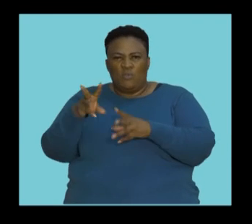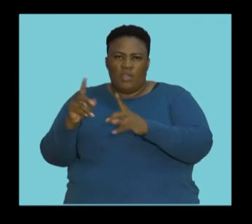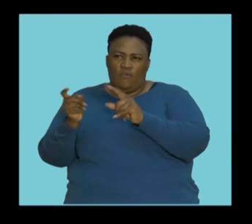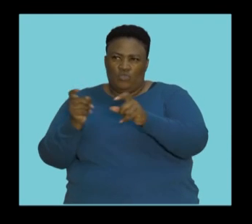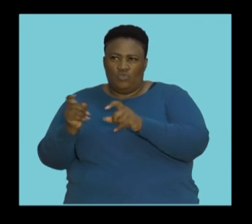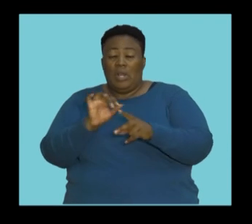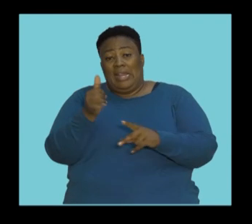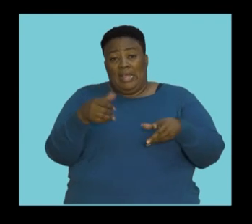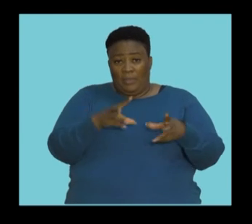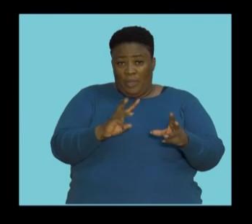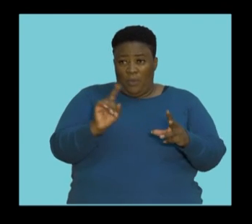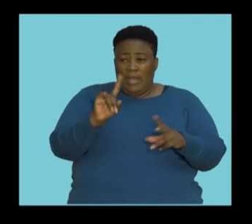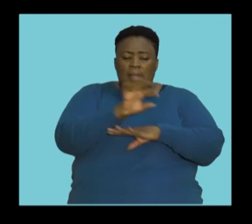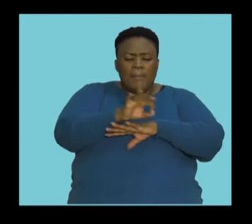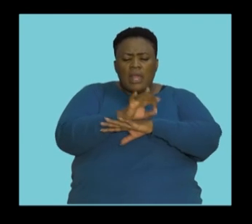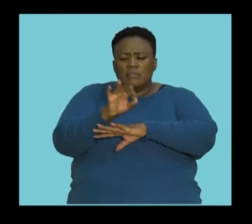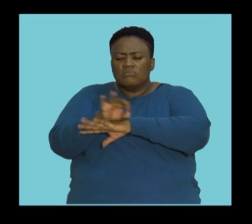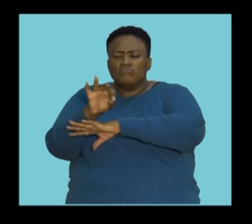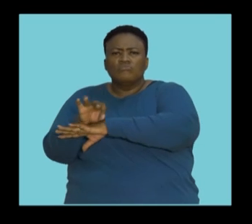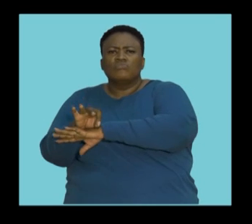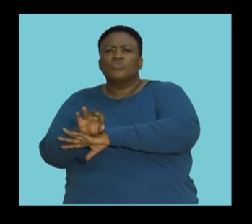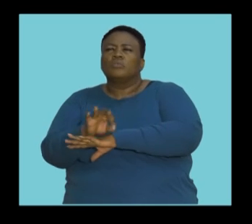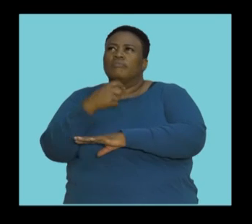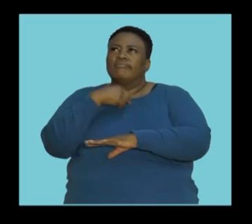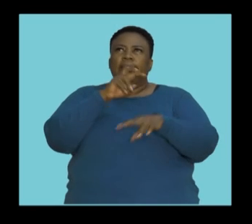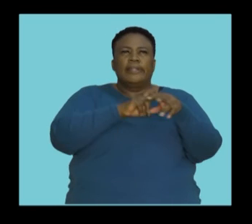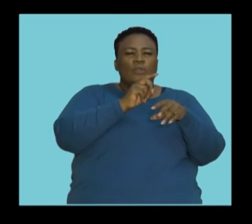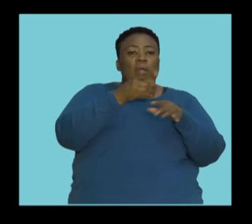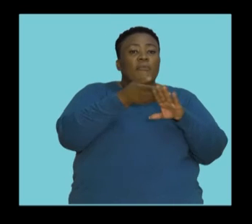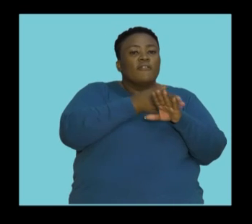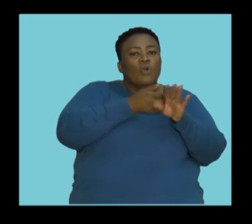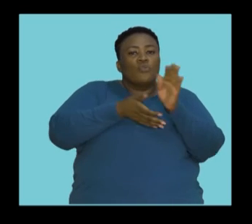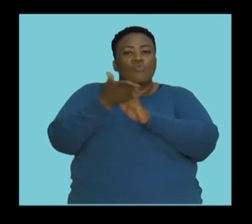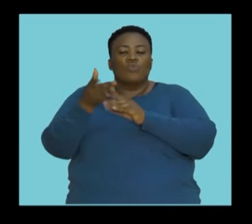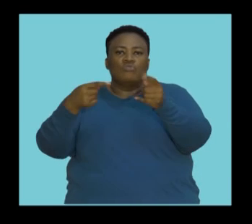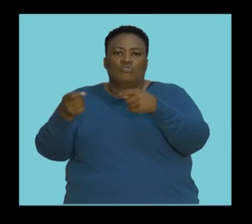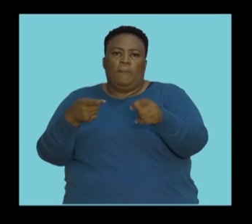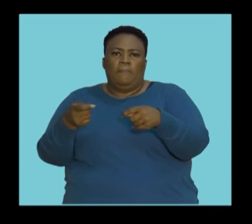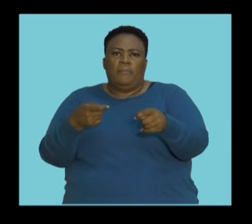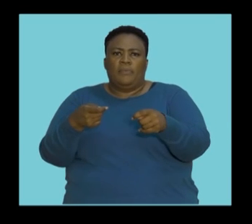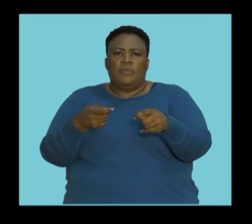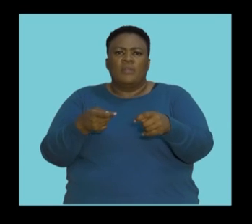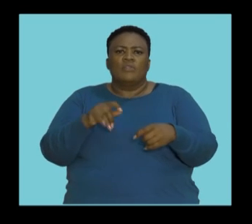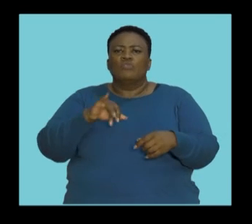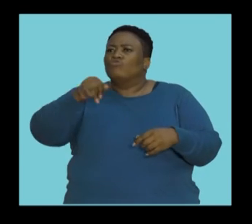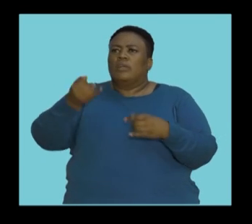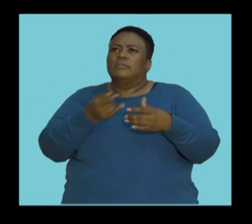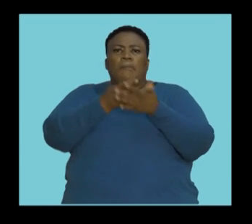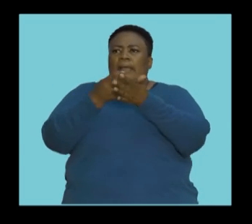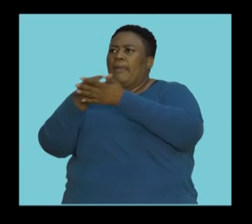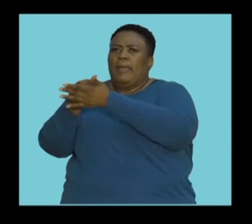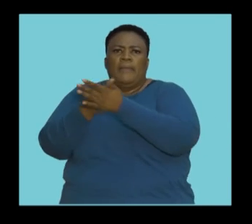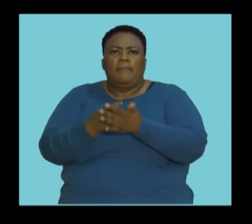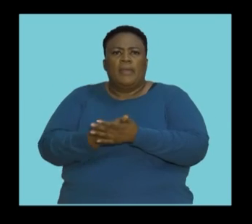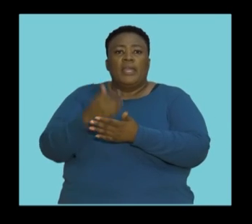of controlling that. Another way would be planning. So plan what you need before you shop and reduce impulse